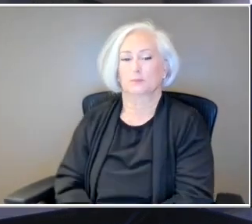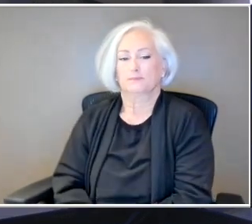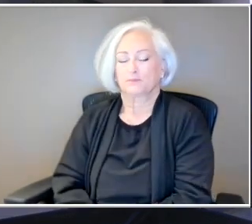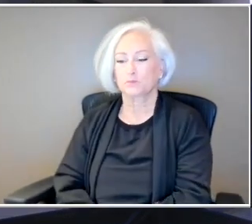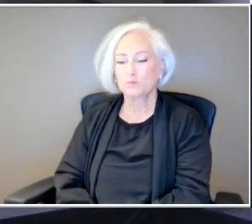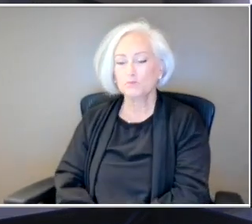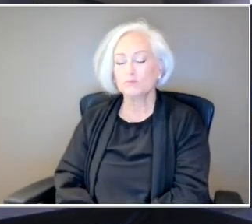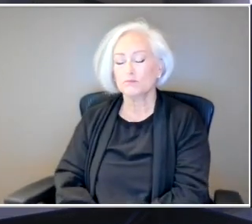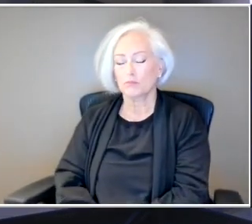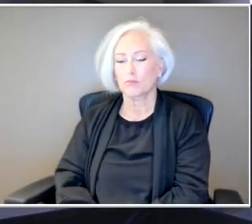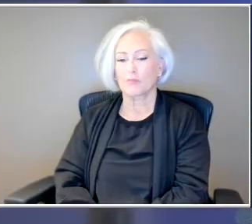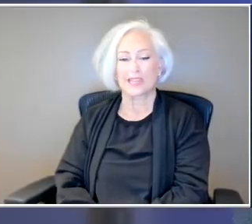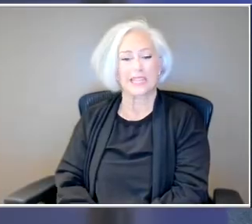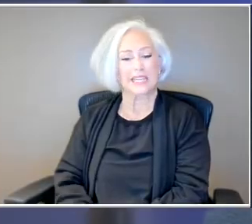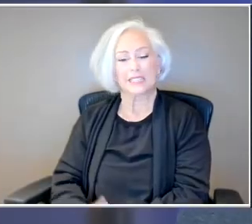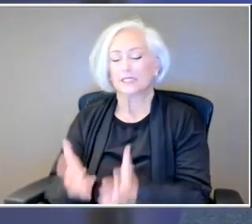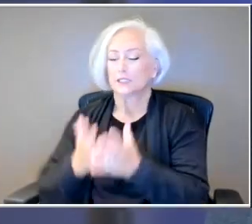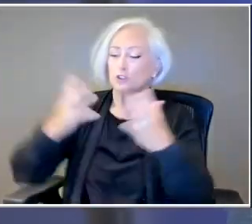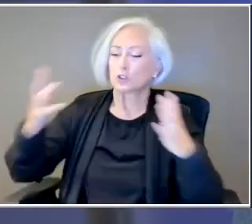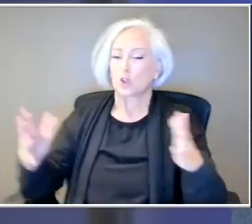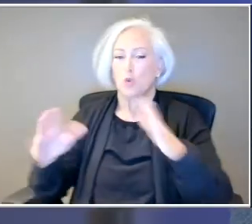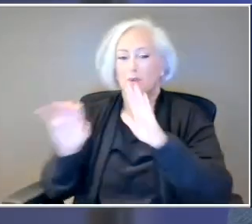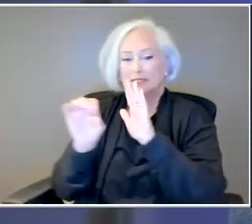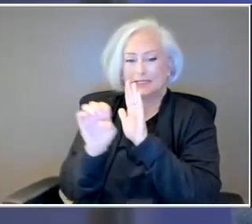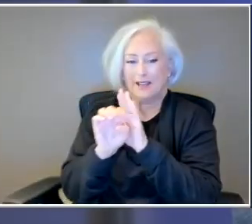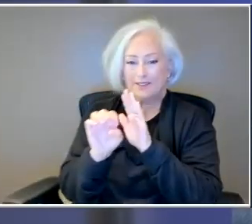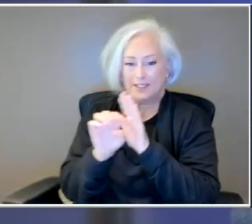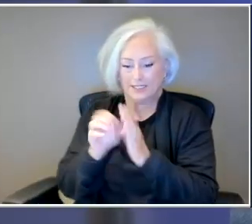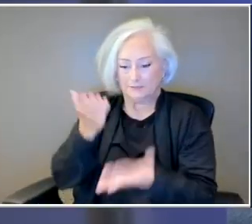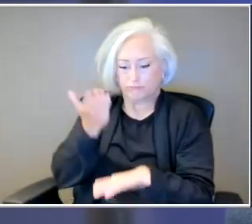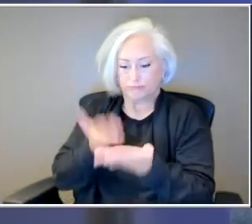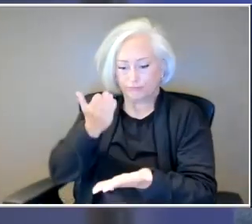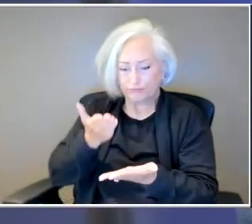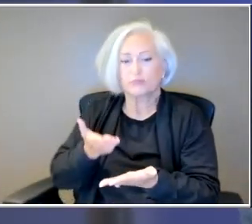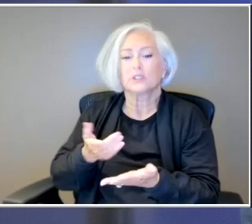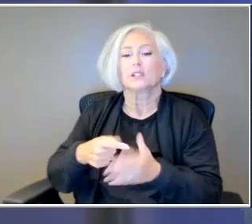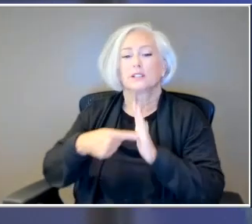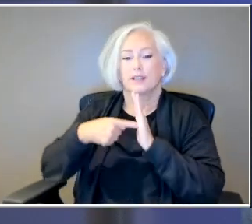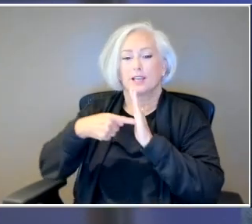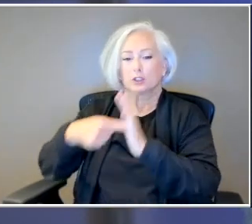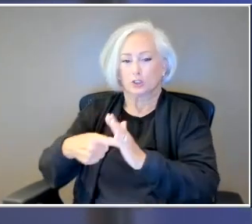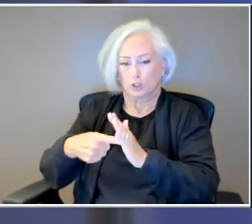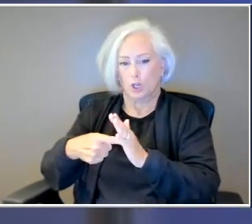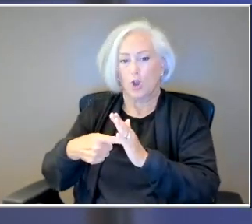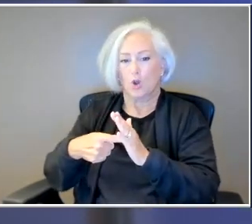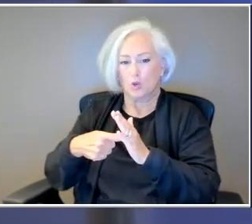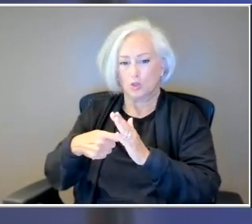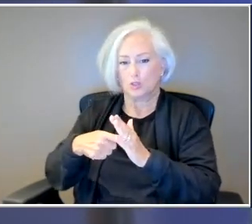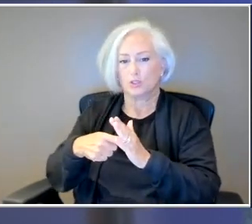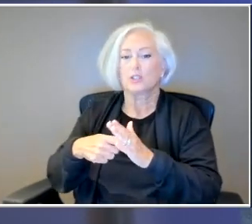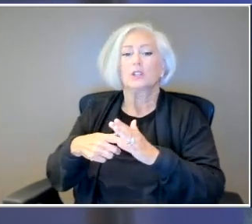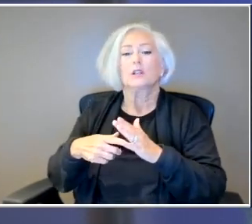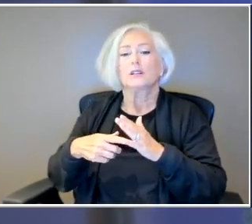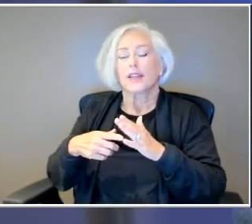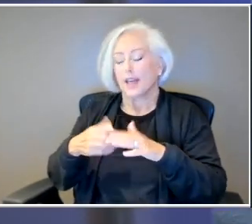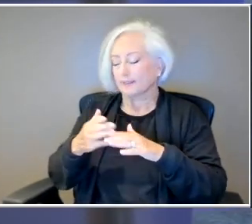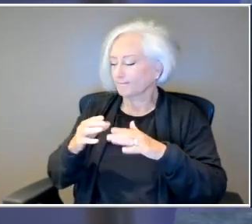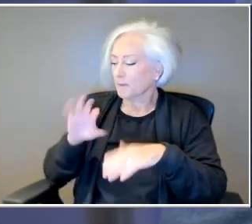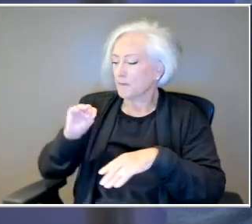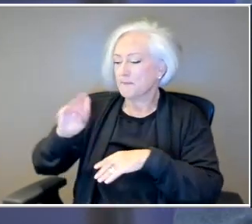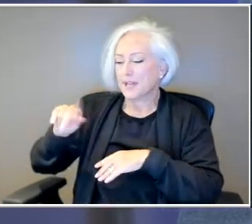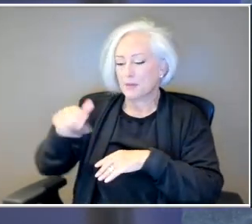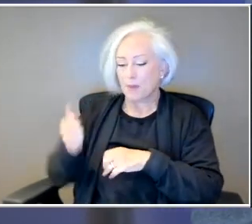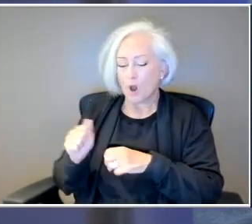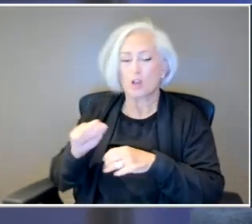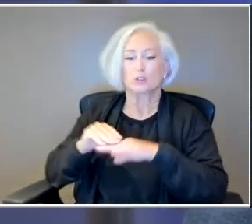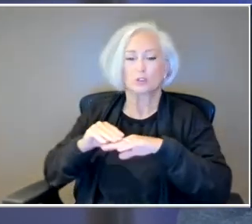There's just so much evidence over the years that just a little bit of excess adiposity causes insulin resistance and elevated inflammation and all these other